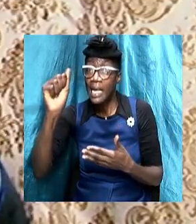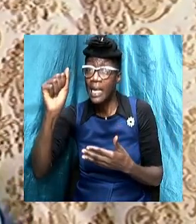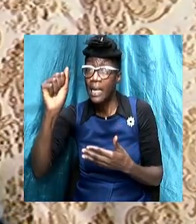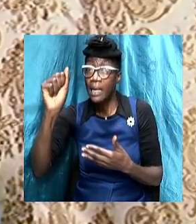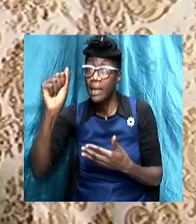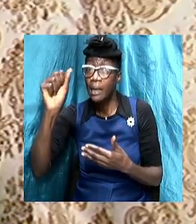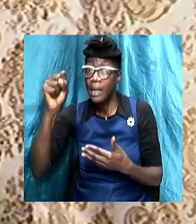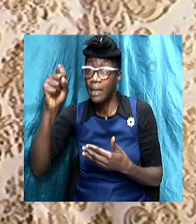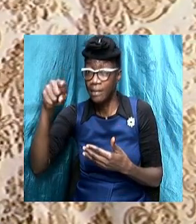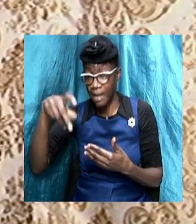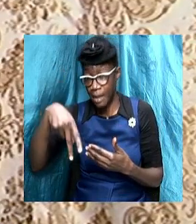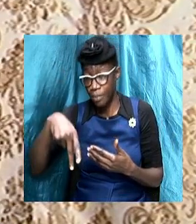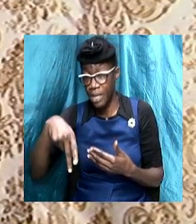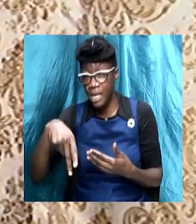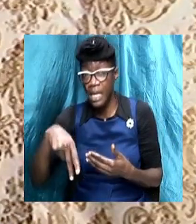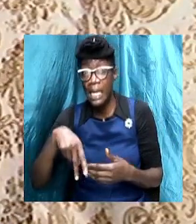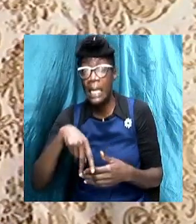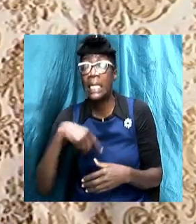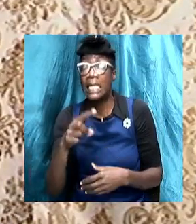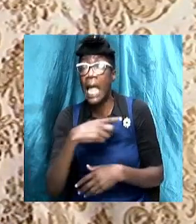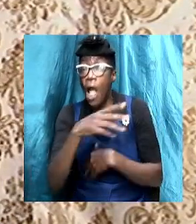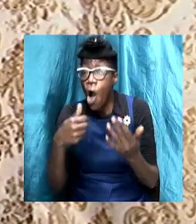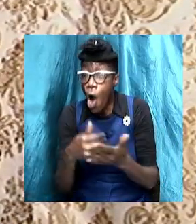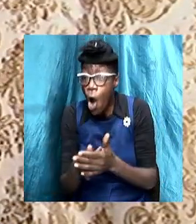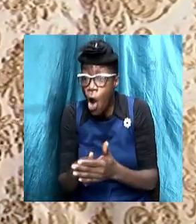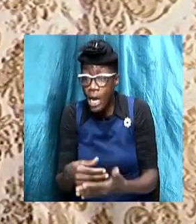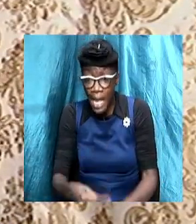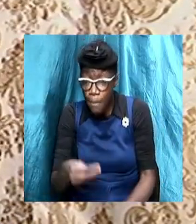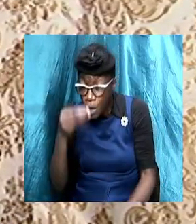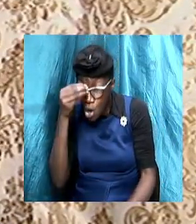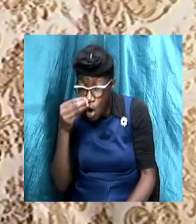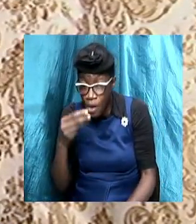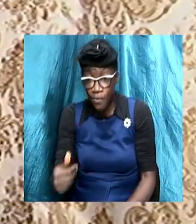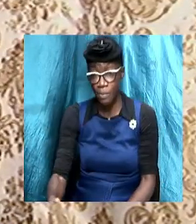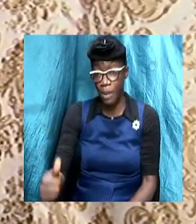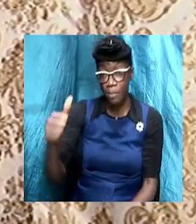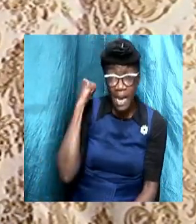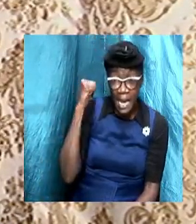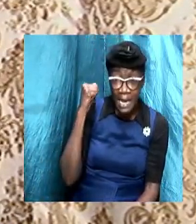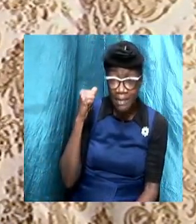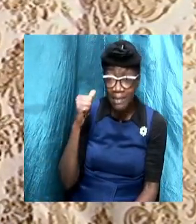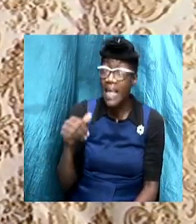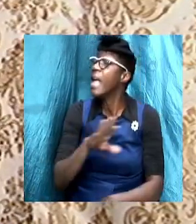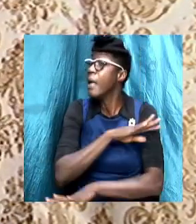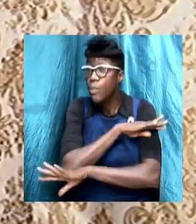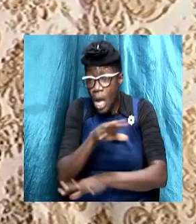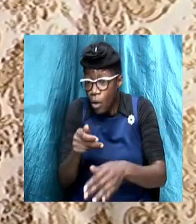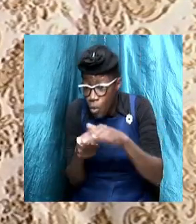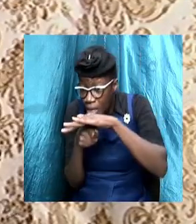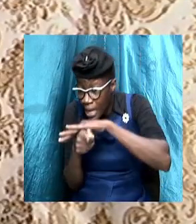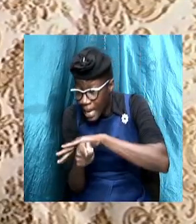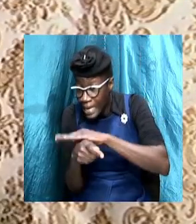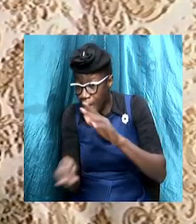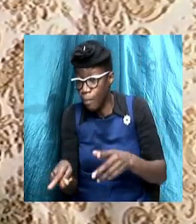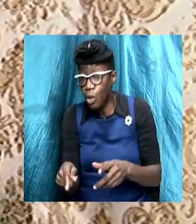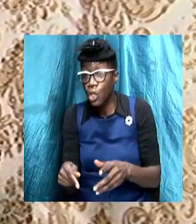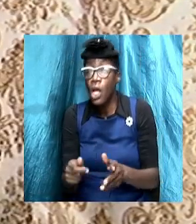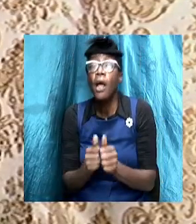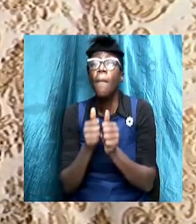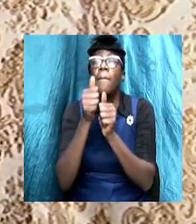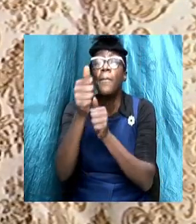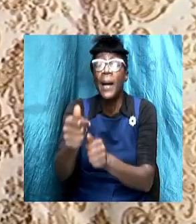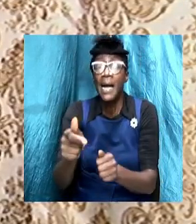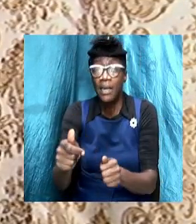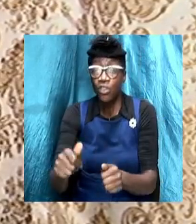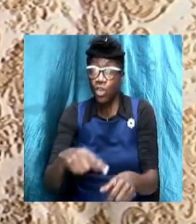in the past, he's not going to keep it to himself, but he's going to pass it on to the generation to come. And he spoke about